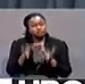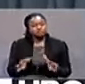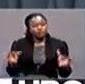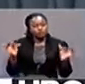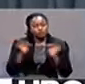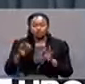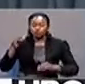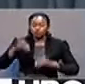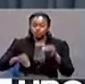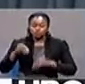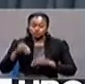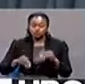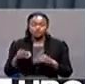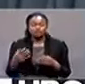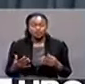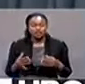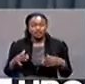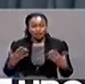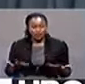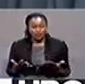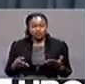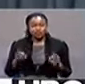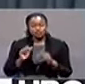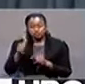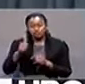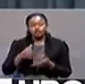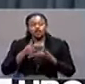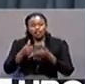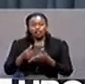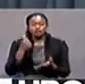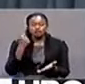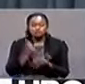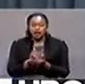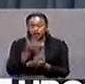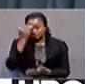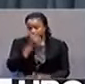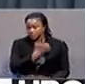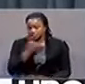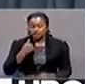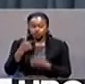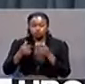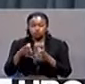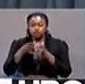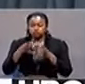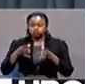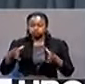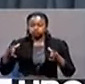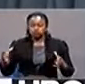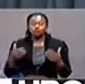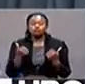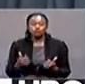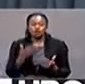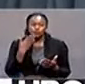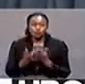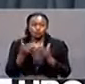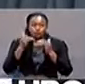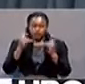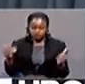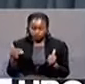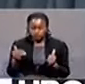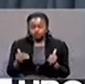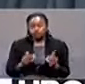contribution to grow Centenary Bank to where it is now. He spent